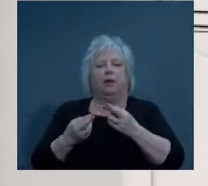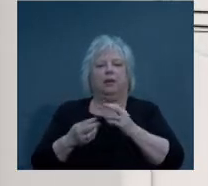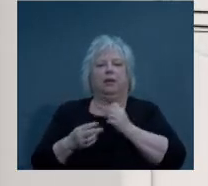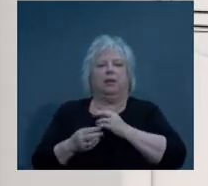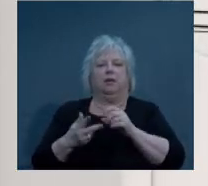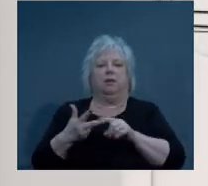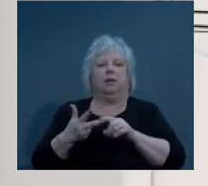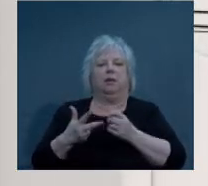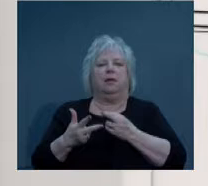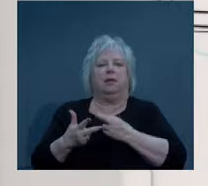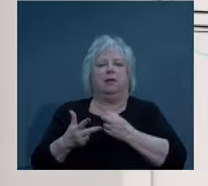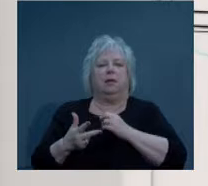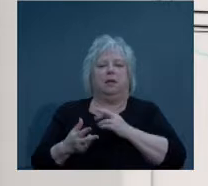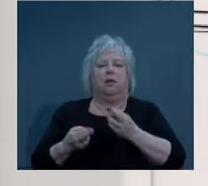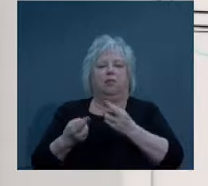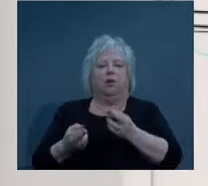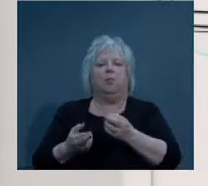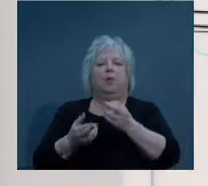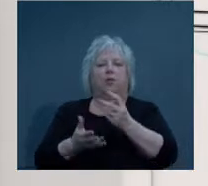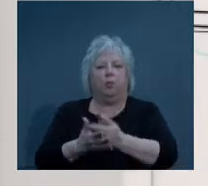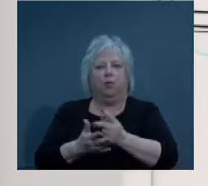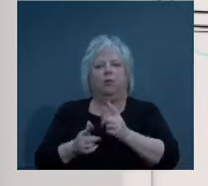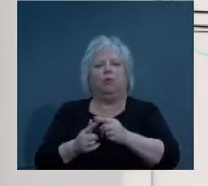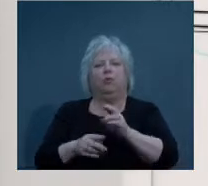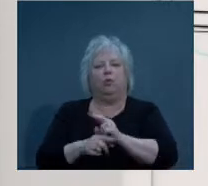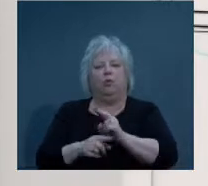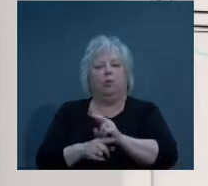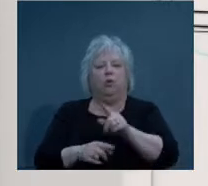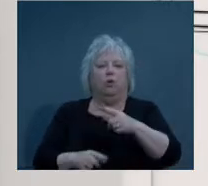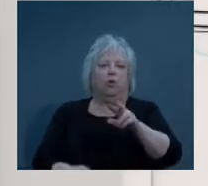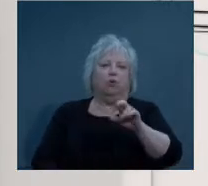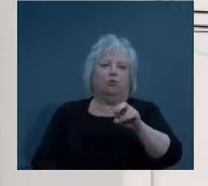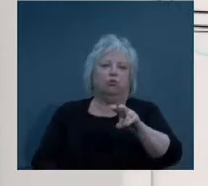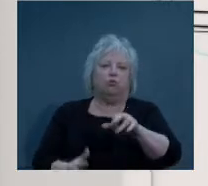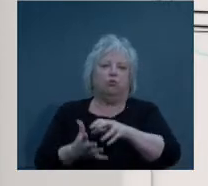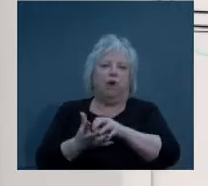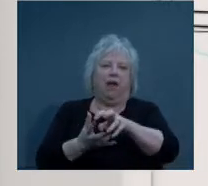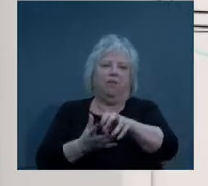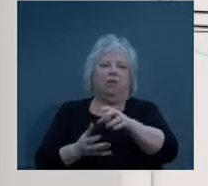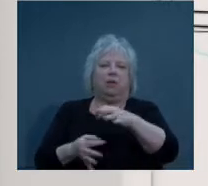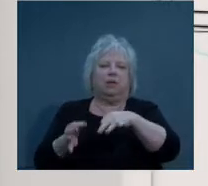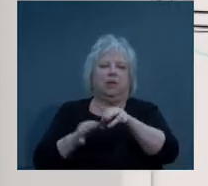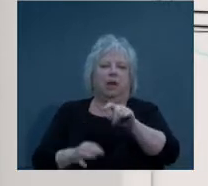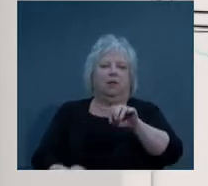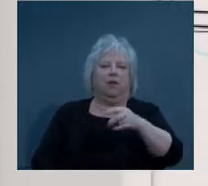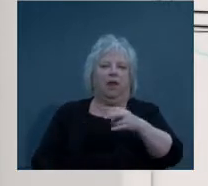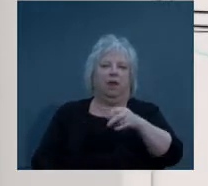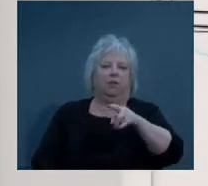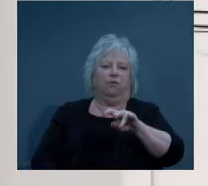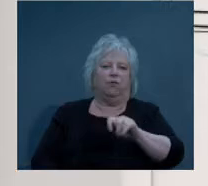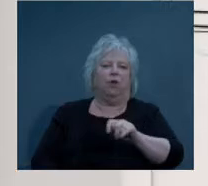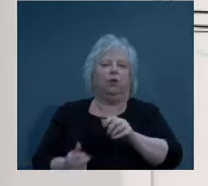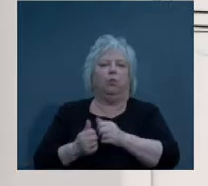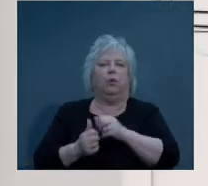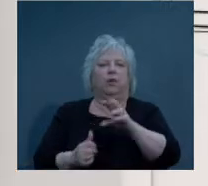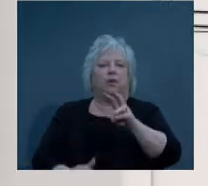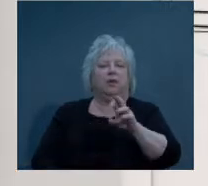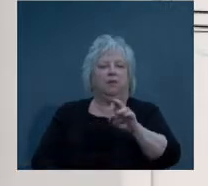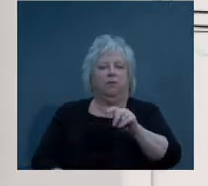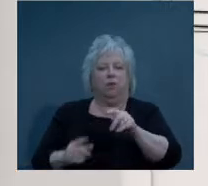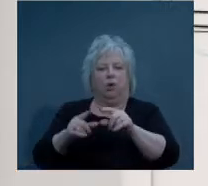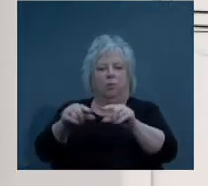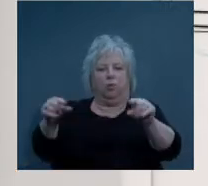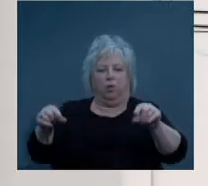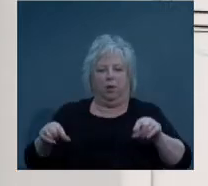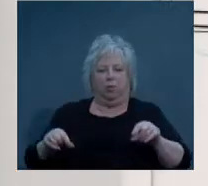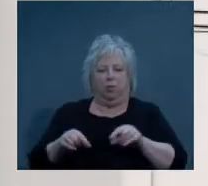recommends approval of the variance for the use of gravel in lieu of asphalt in the laydown yard with the 6-foot perimeter of gravel to pave system as